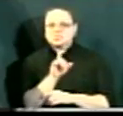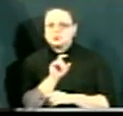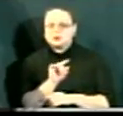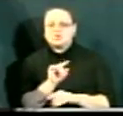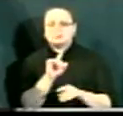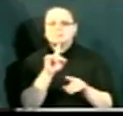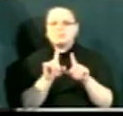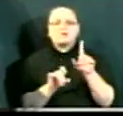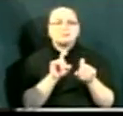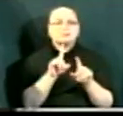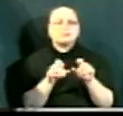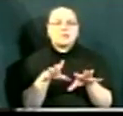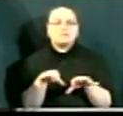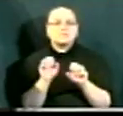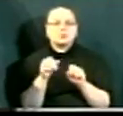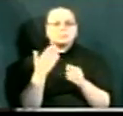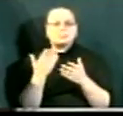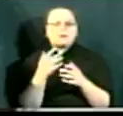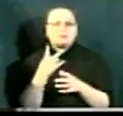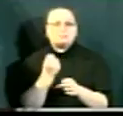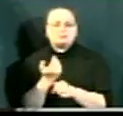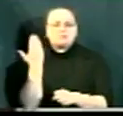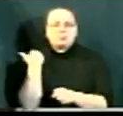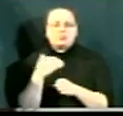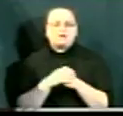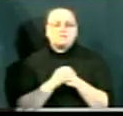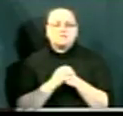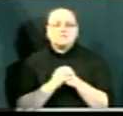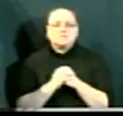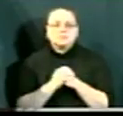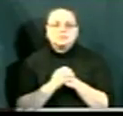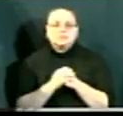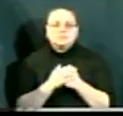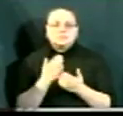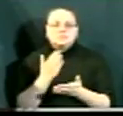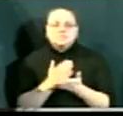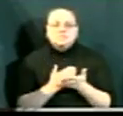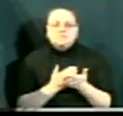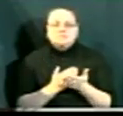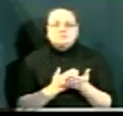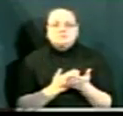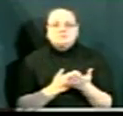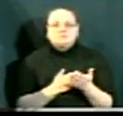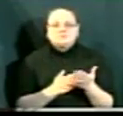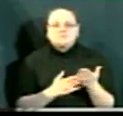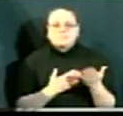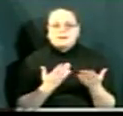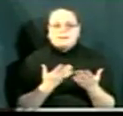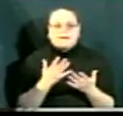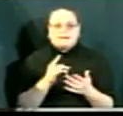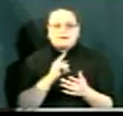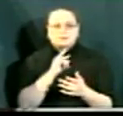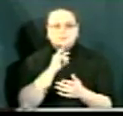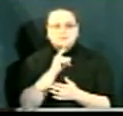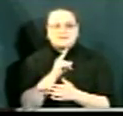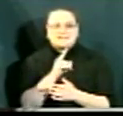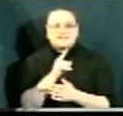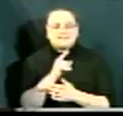took probably a year ago or some time that was very